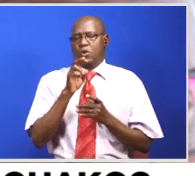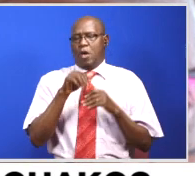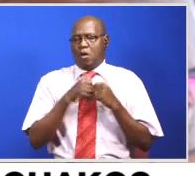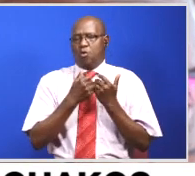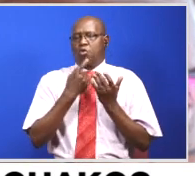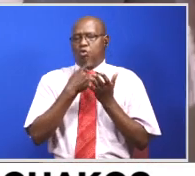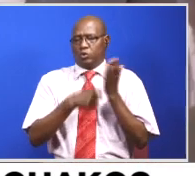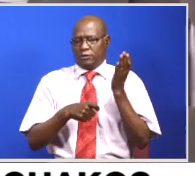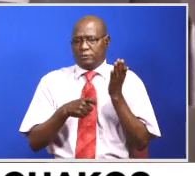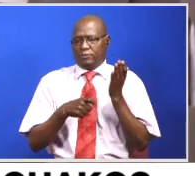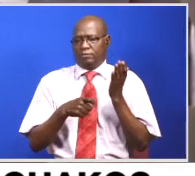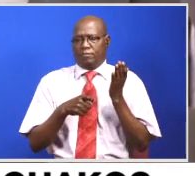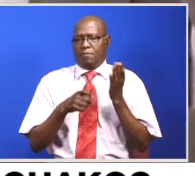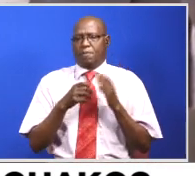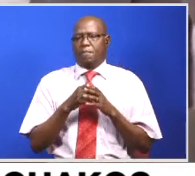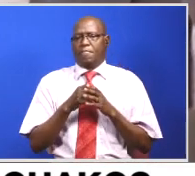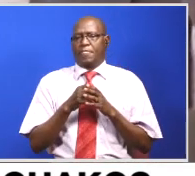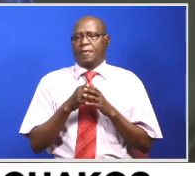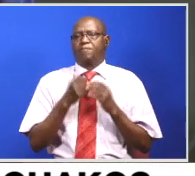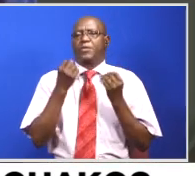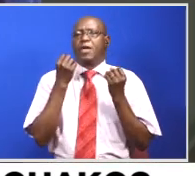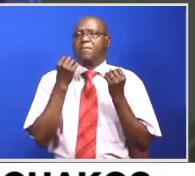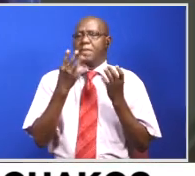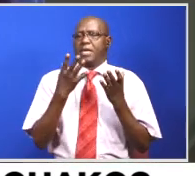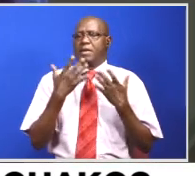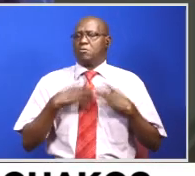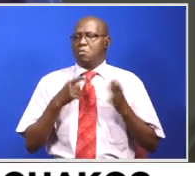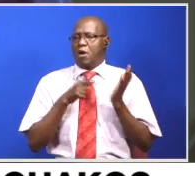nyumba. Sio watu wengi wanaweza kuafford.